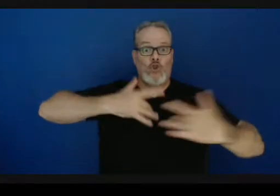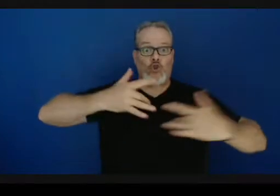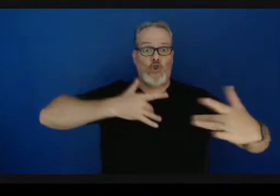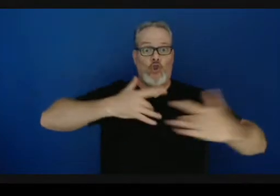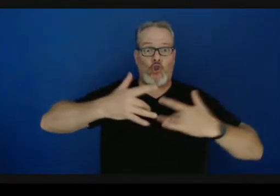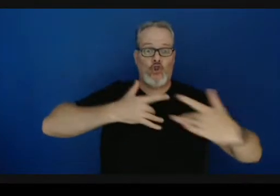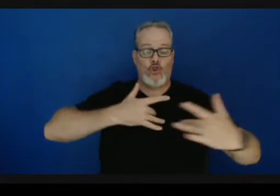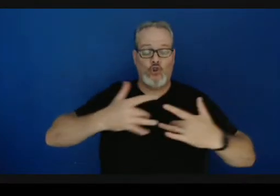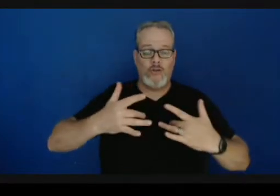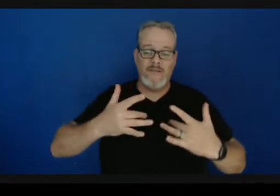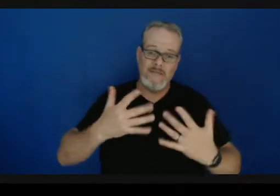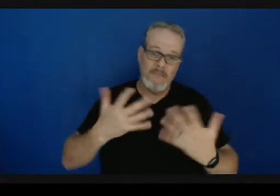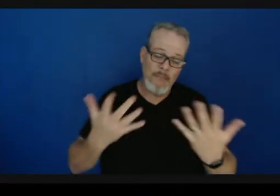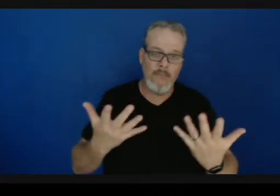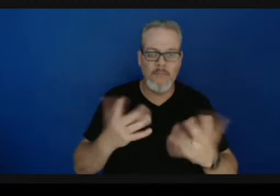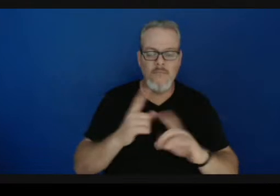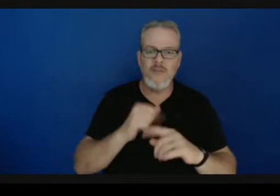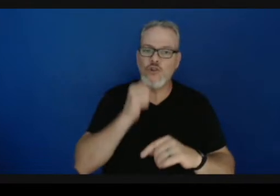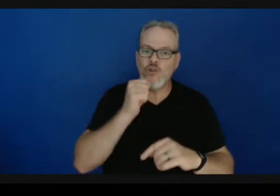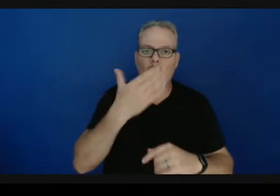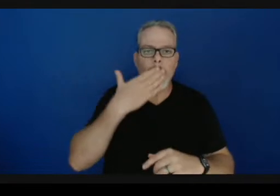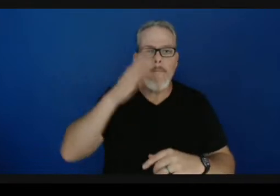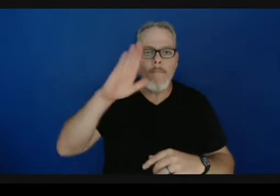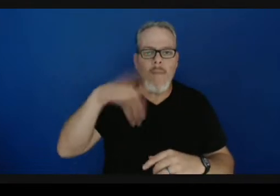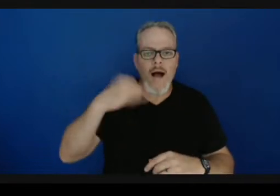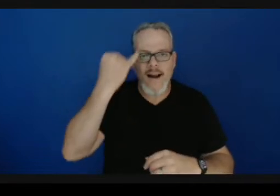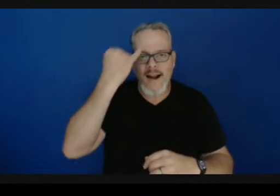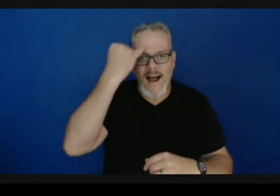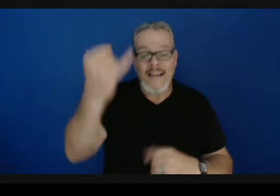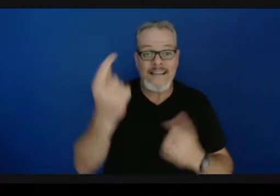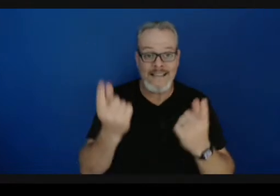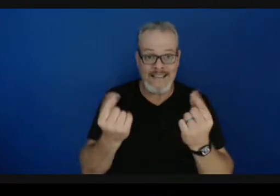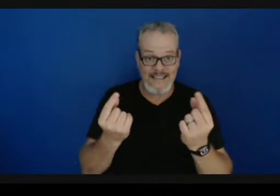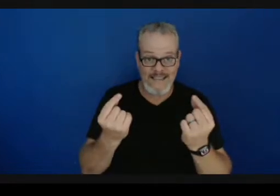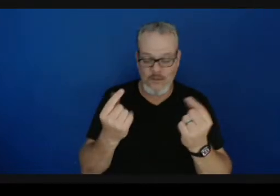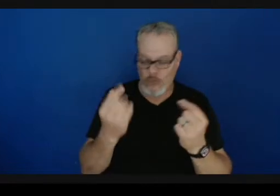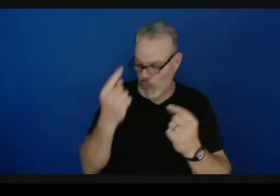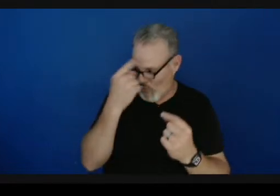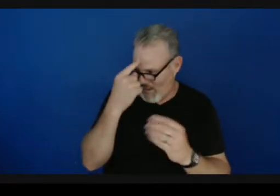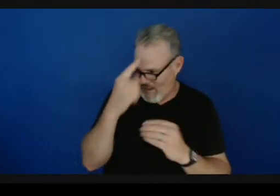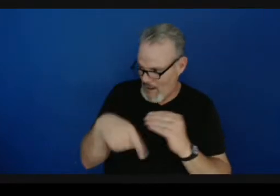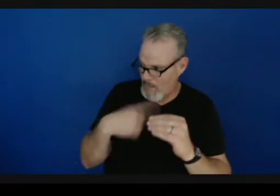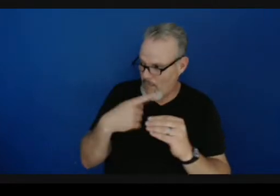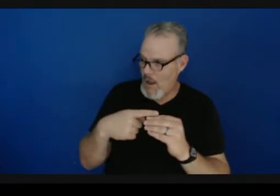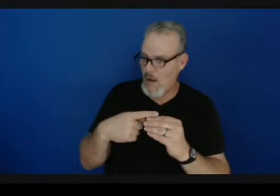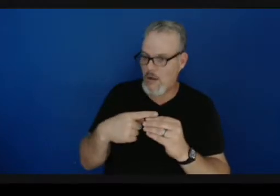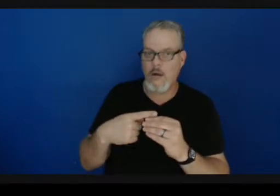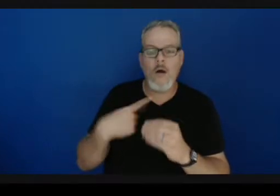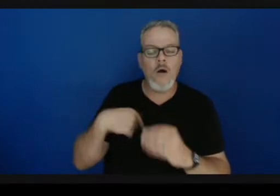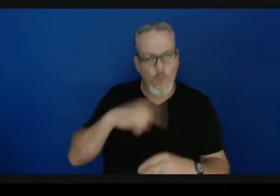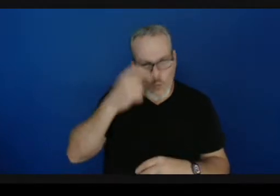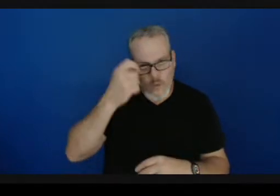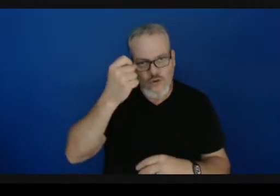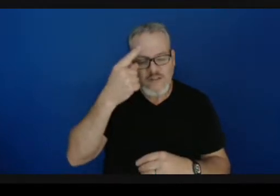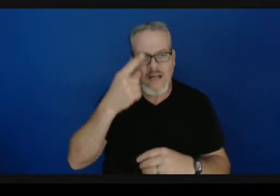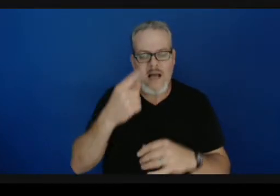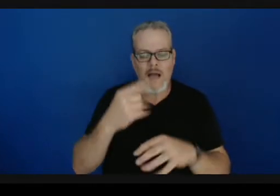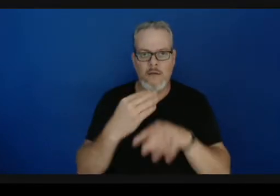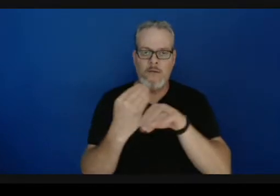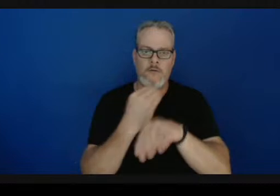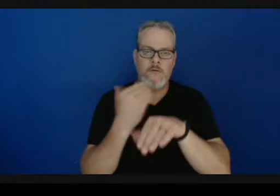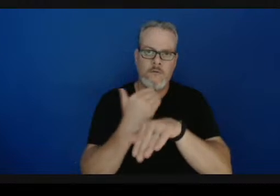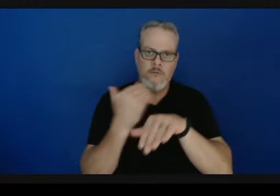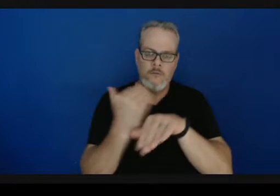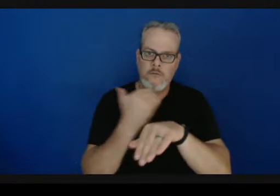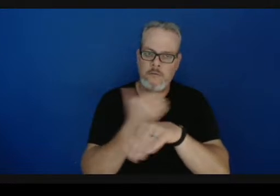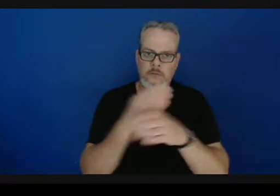conservative, it's not a bad idea to start thinking about that. We understand the roads have been very busy. We have not closed